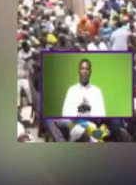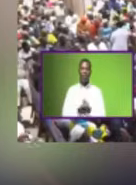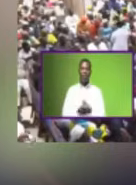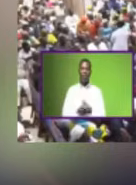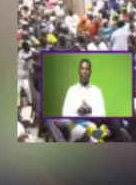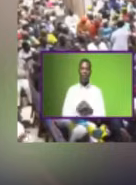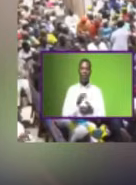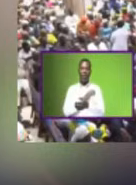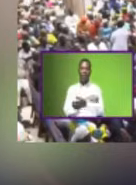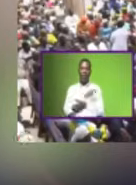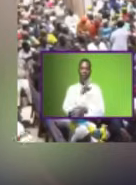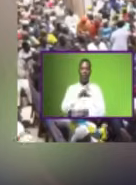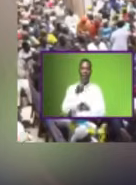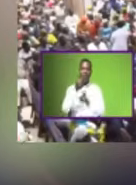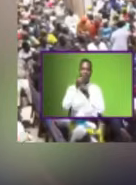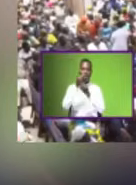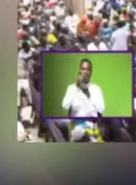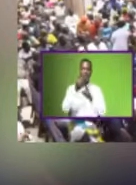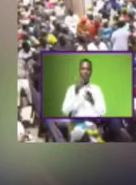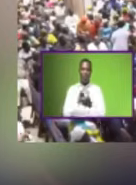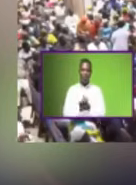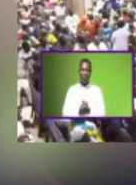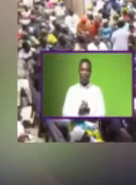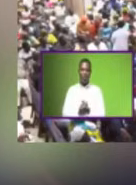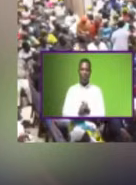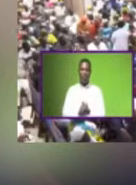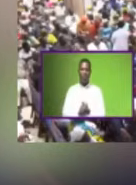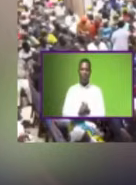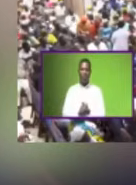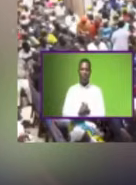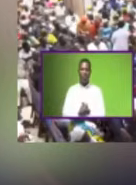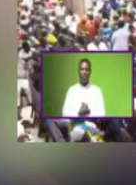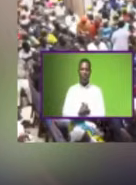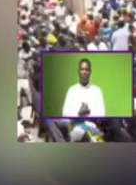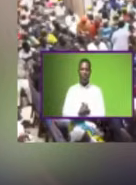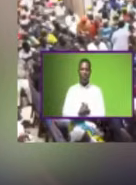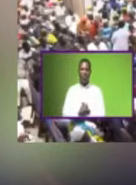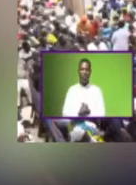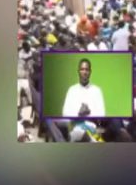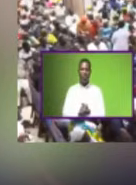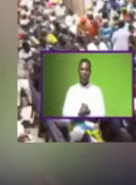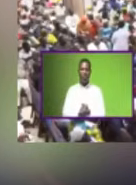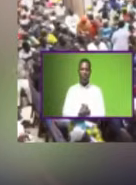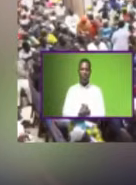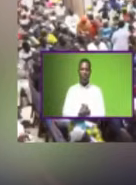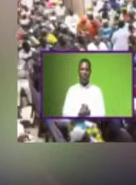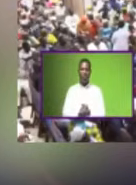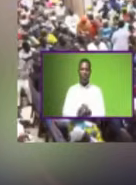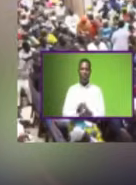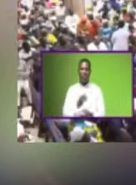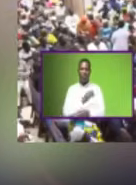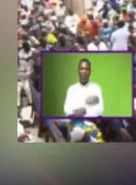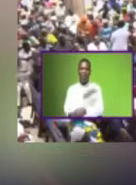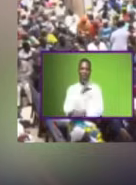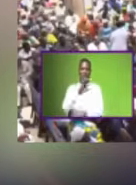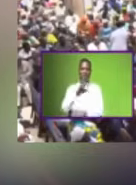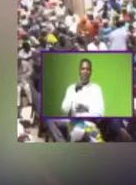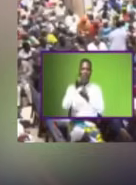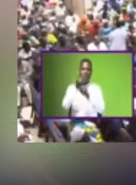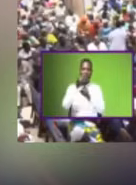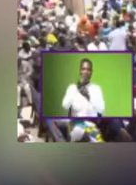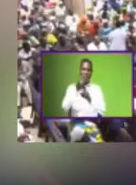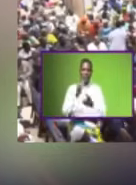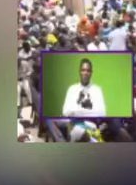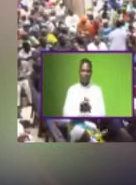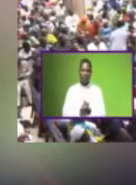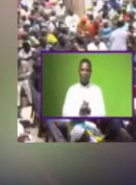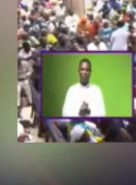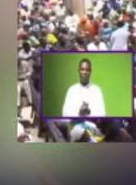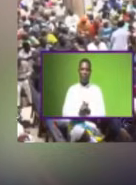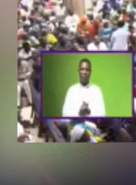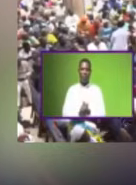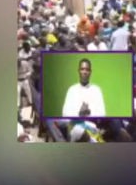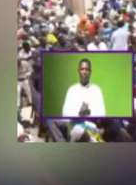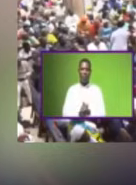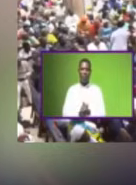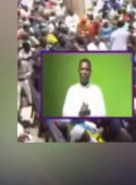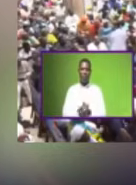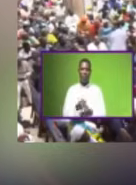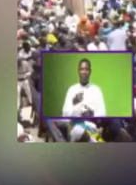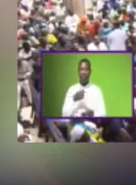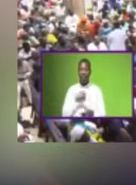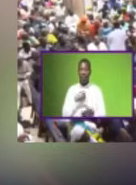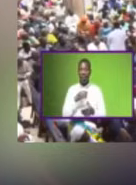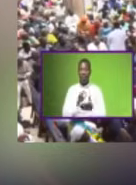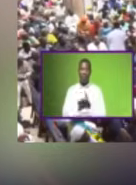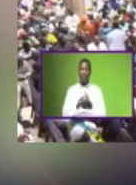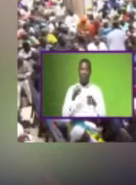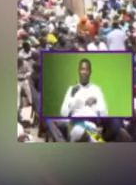want you to charge up. Be empowered. Charge. Charge. Be empowered. Me braya